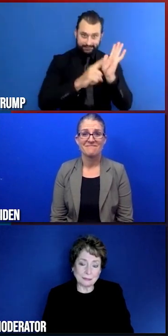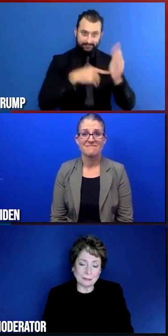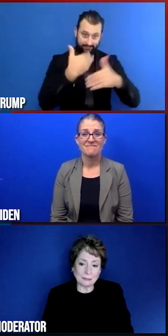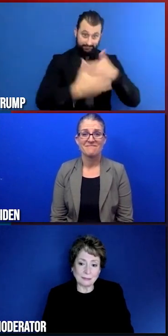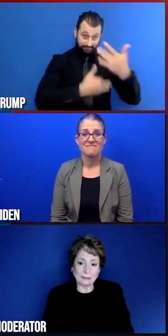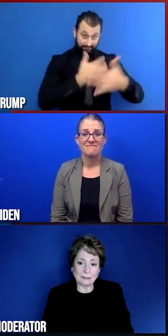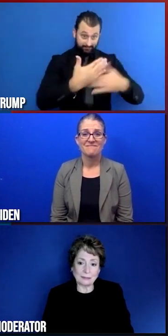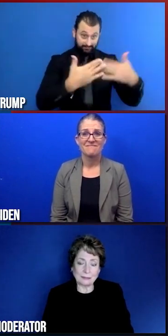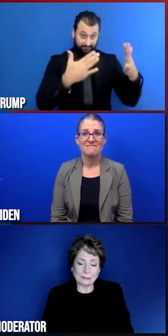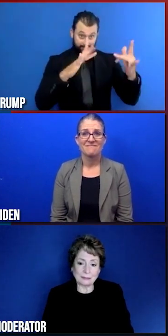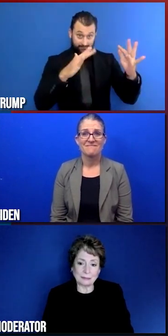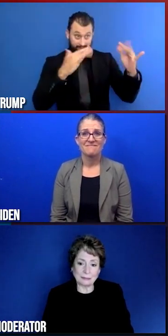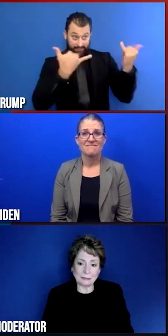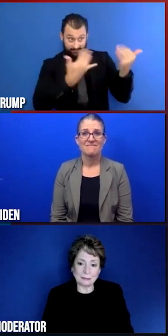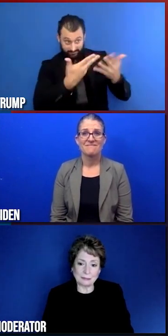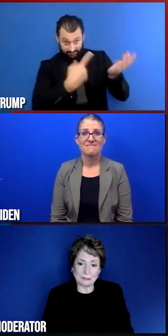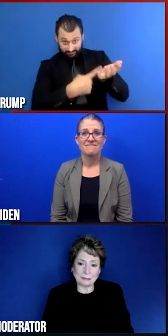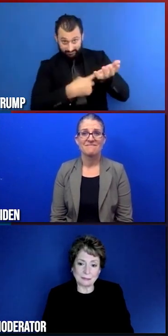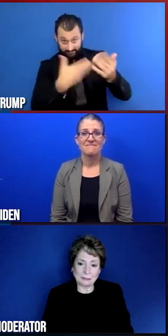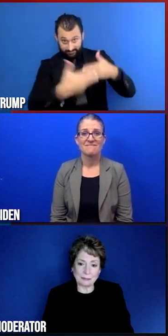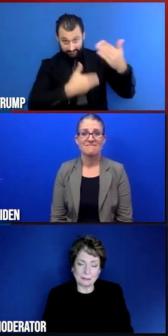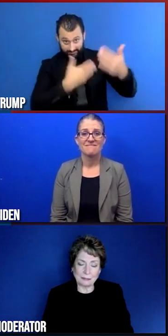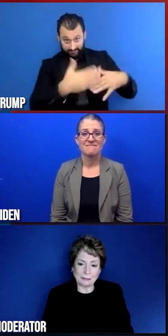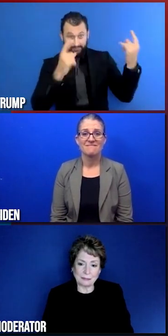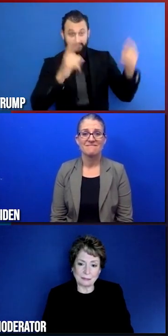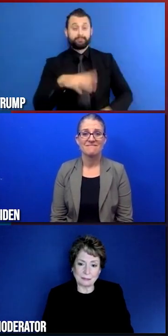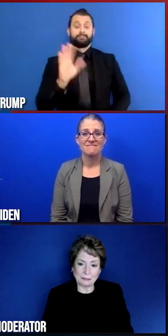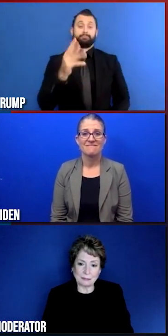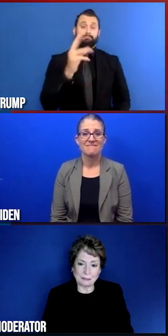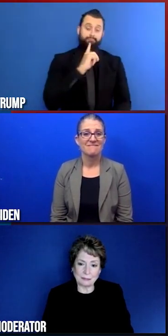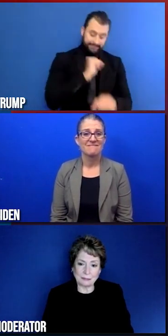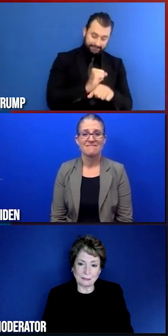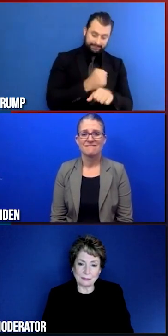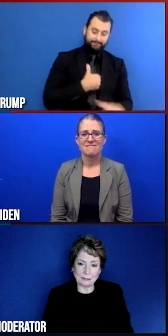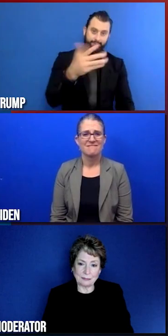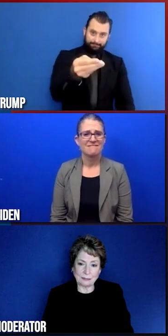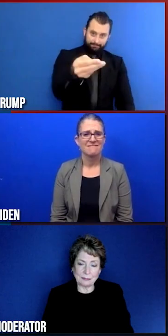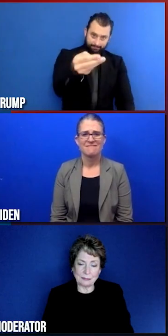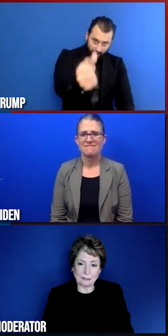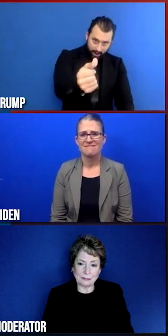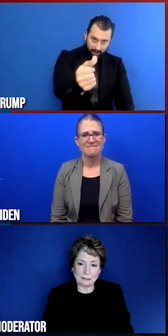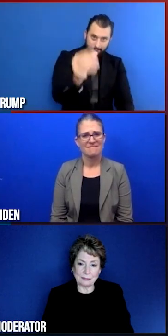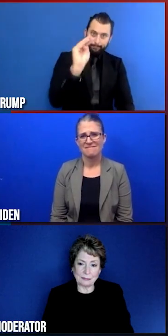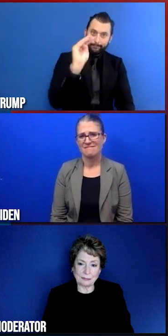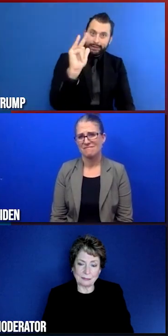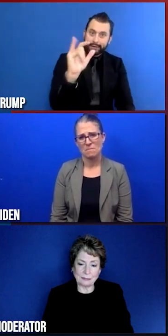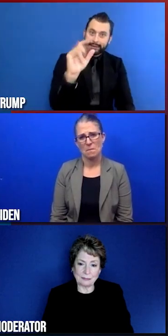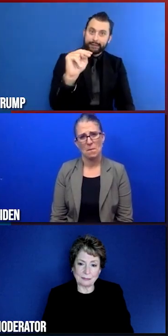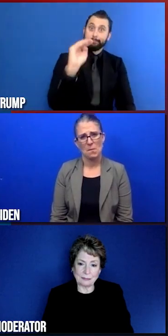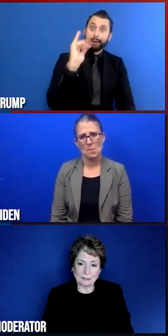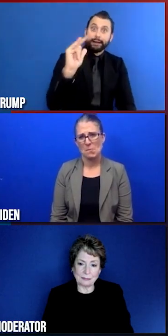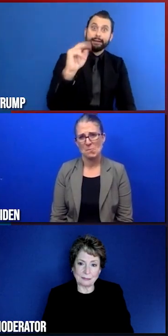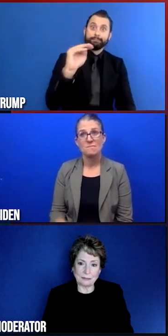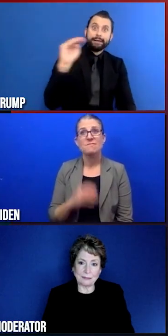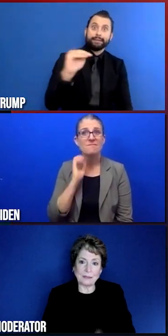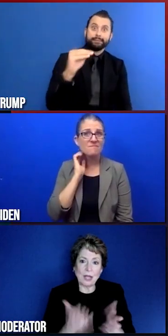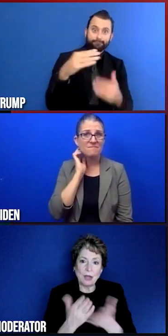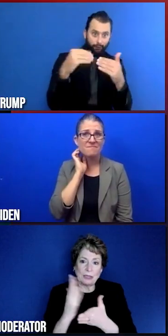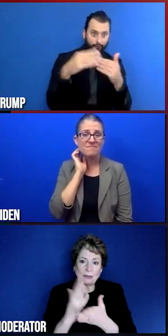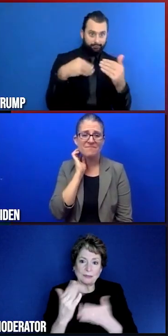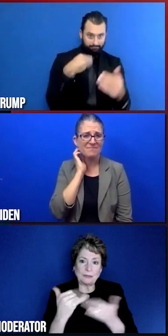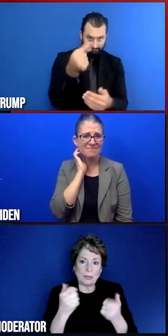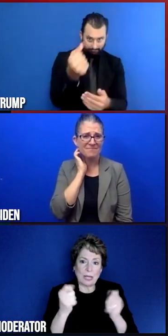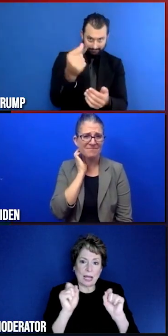it's worse than paying. I paid in advance. It's called prepaying your taxes. I paid in advance. I want to ask you both about questions regarding